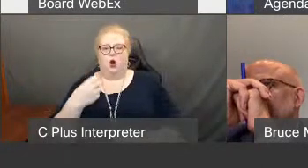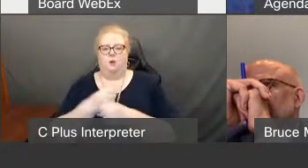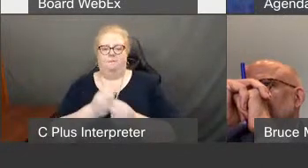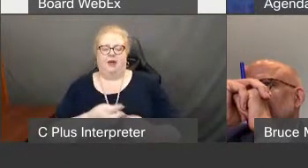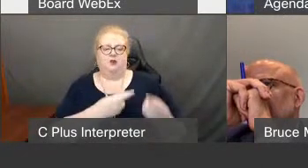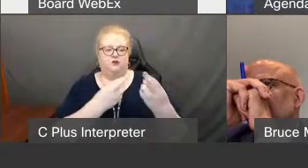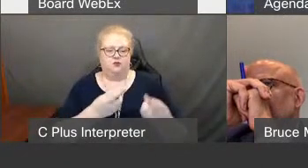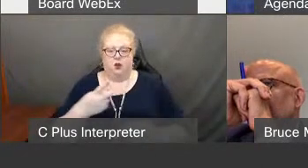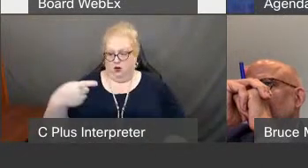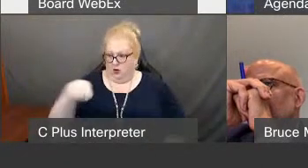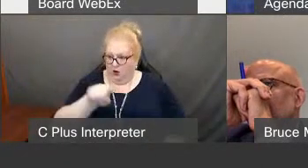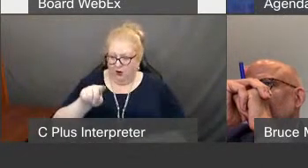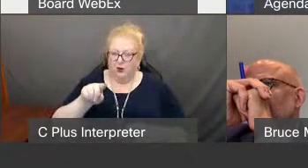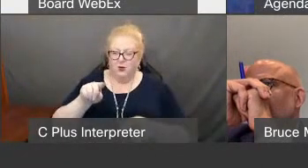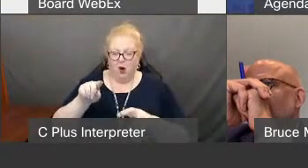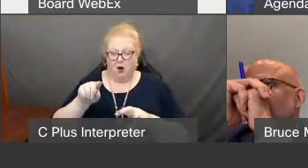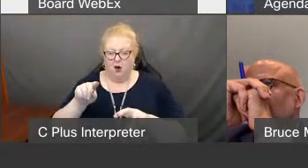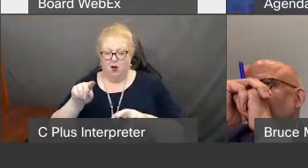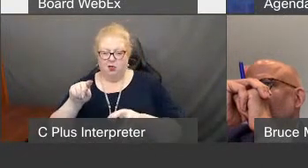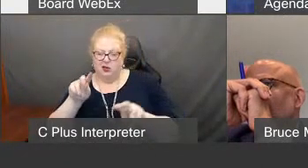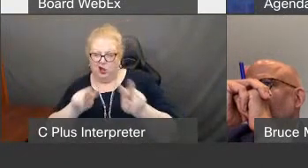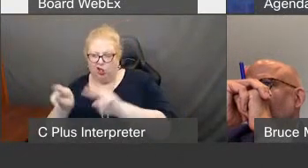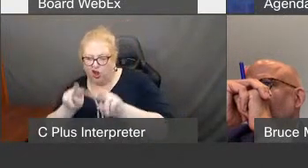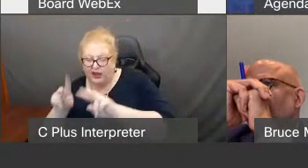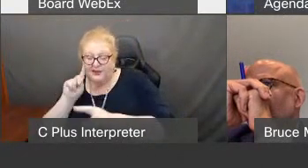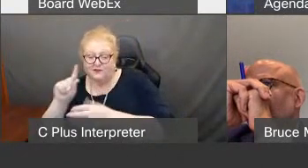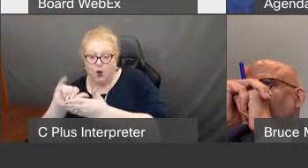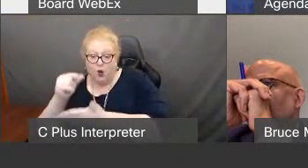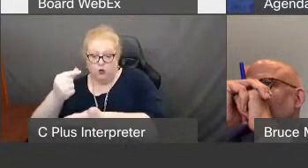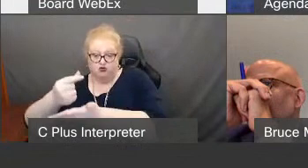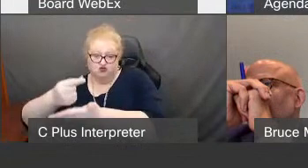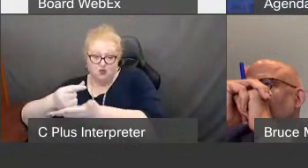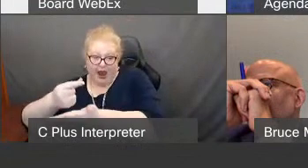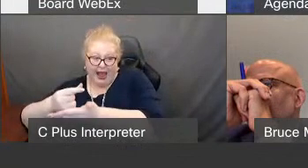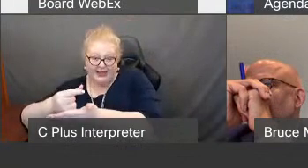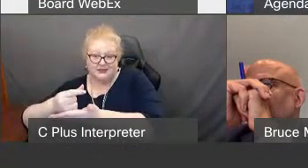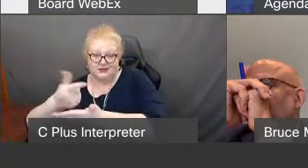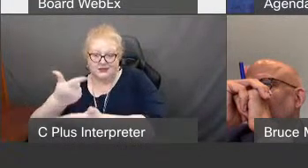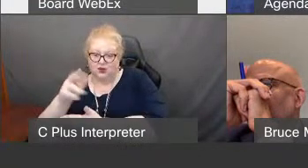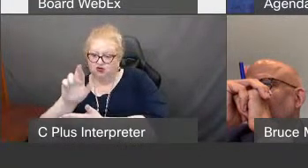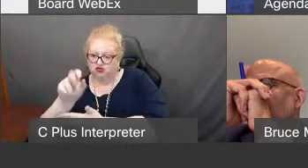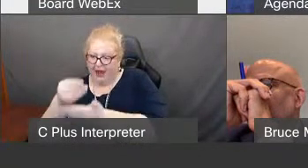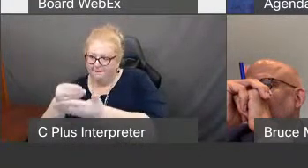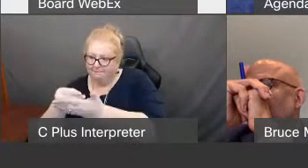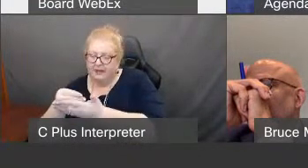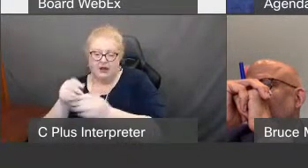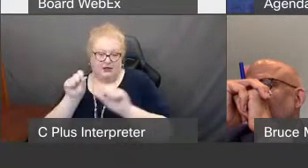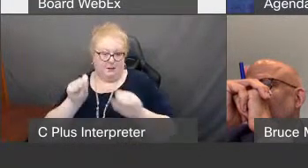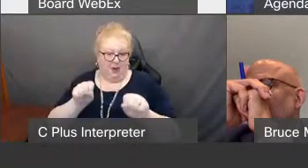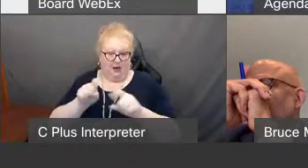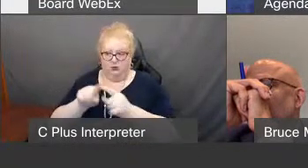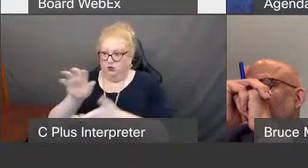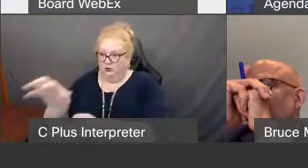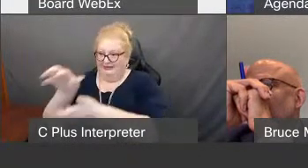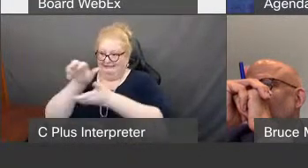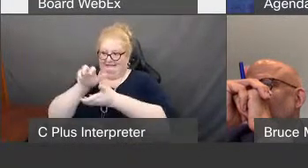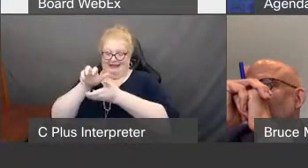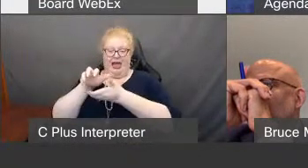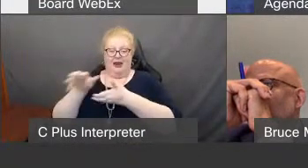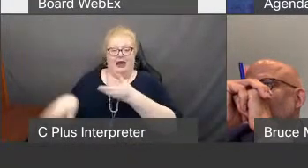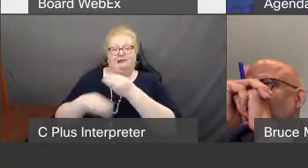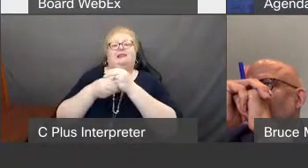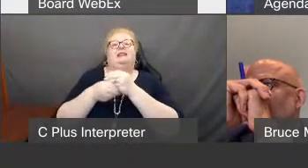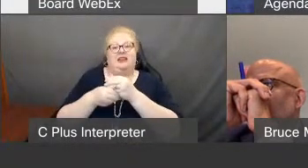of those grants and thinking about some of those opportunities that we might have to get even additional funds over